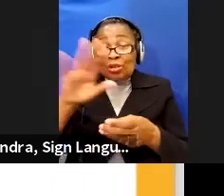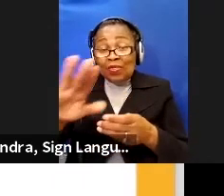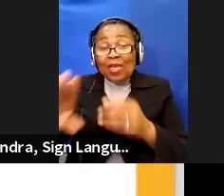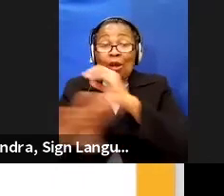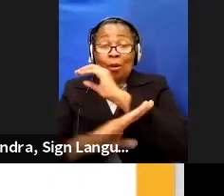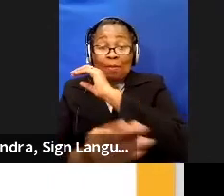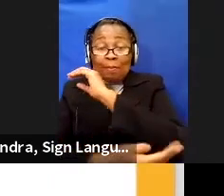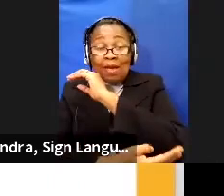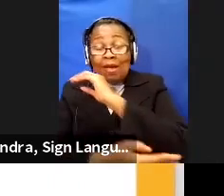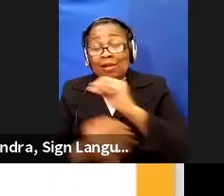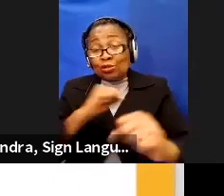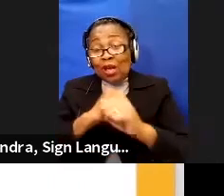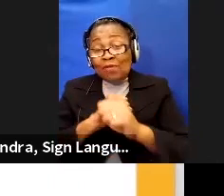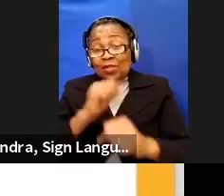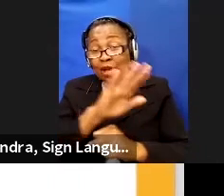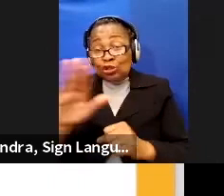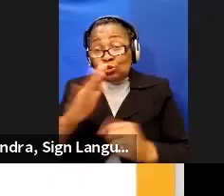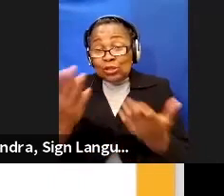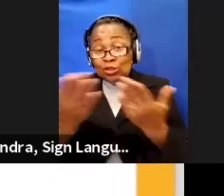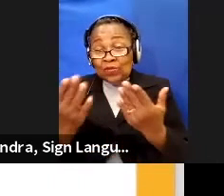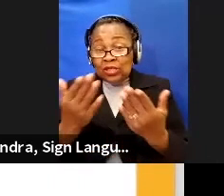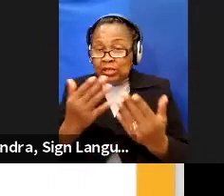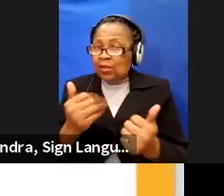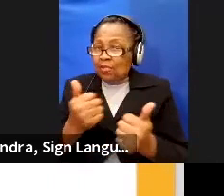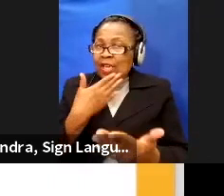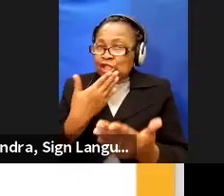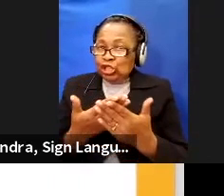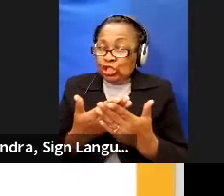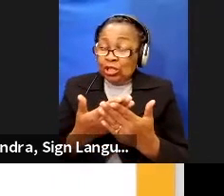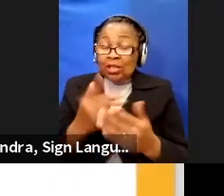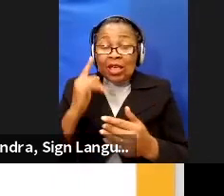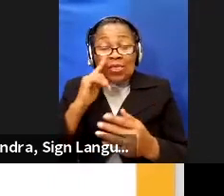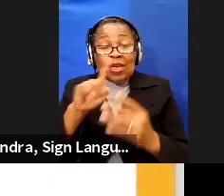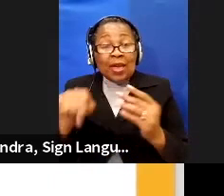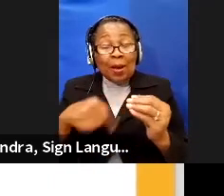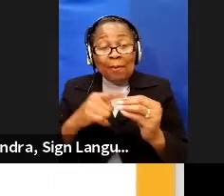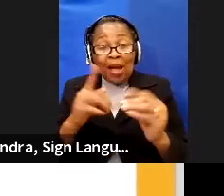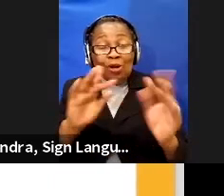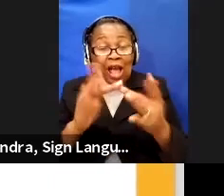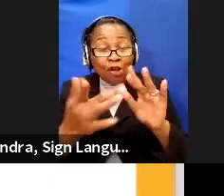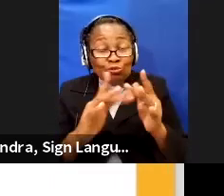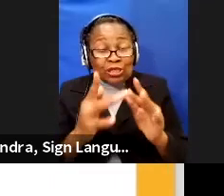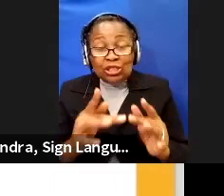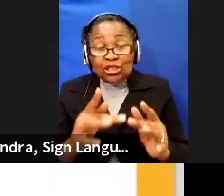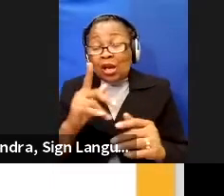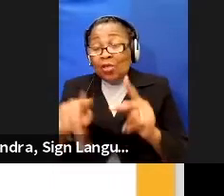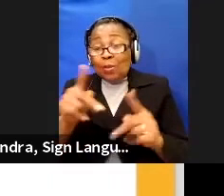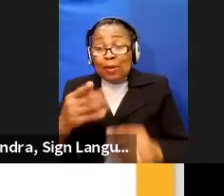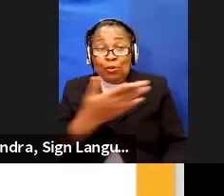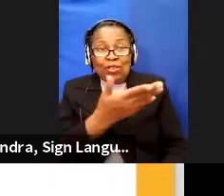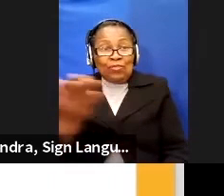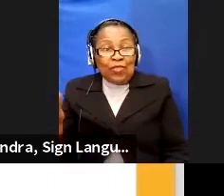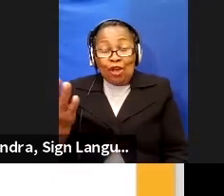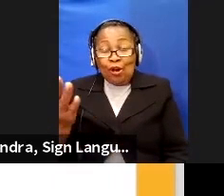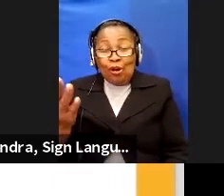your services, that's always good. Think about an outreach committee. Are there people that are there that's kind of a brain trust, can think